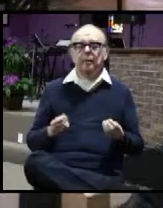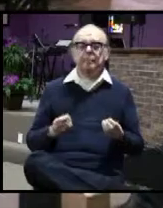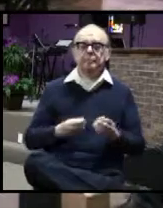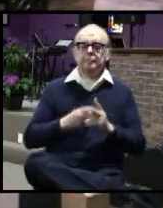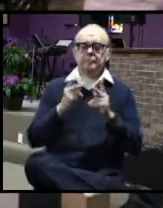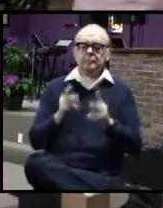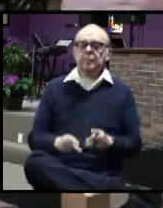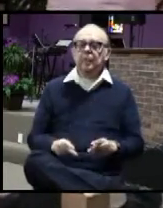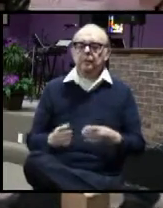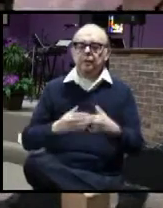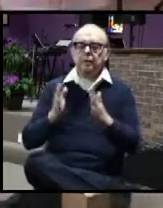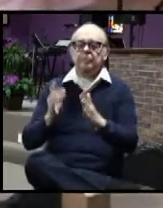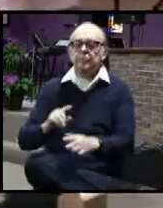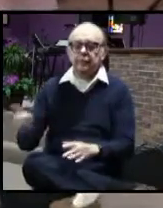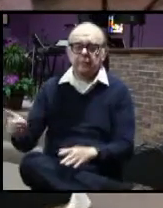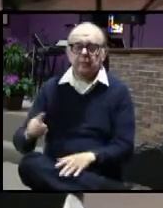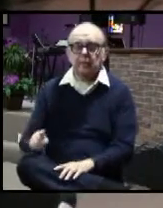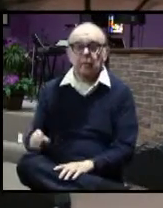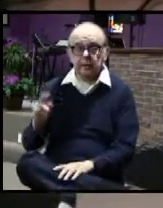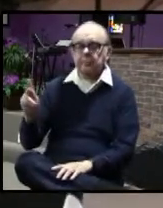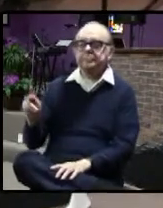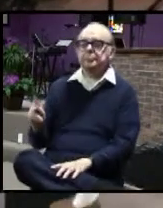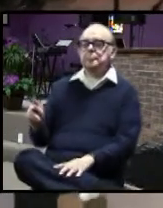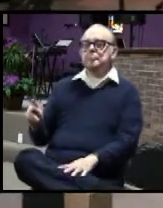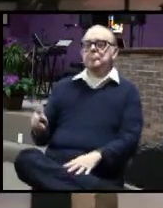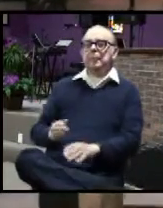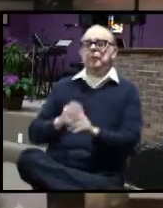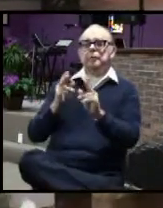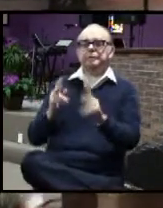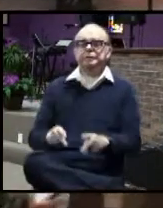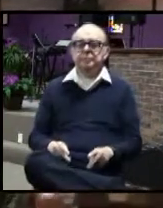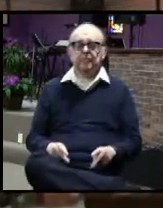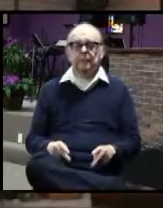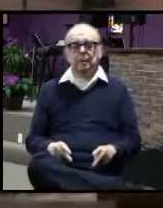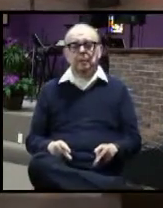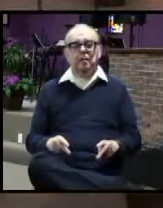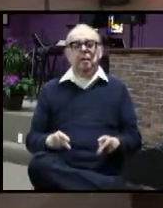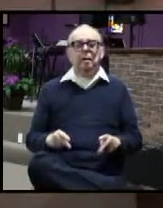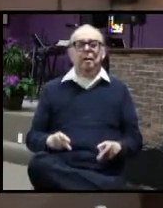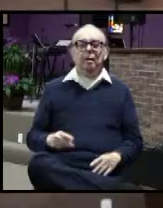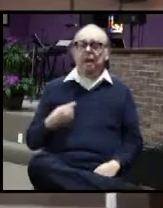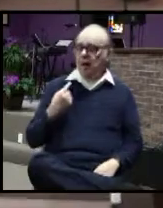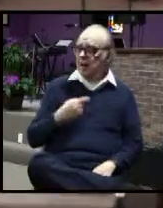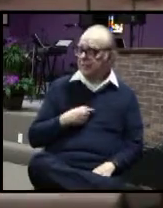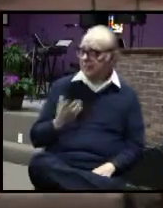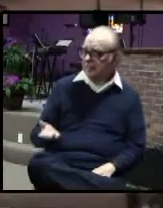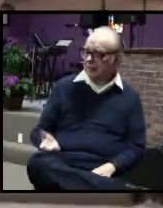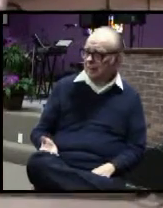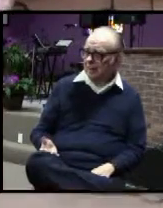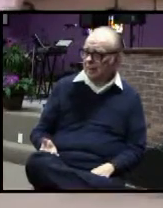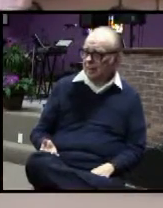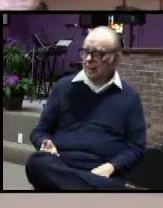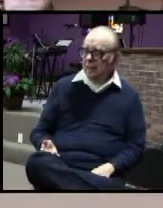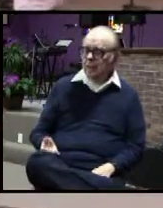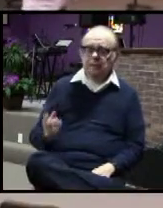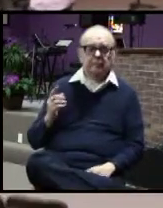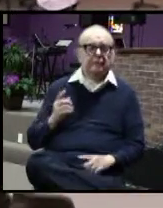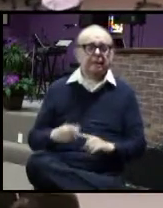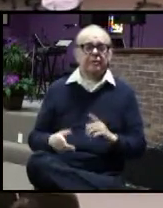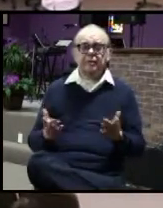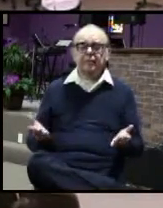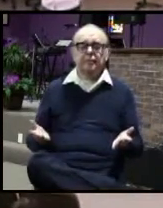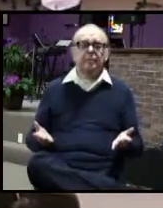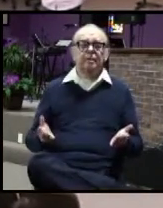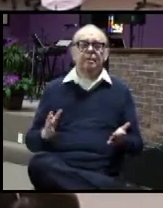her neighbors. Okay? And every one of her neighbors were just like us. They canned stuff. So they